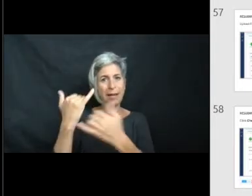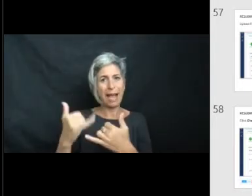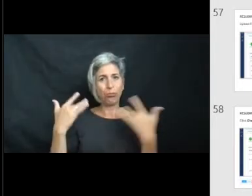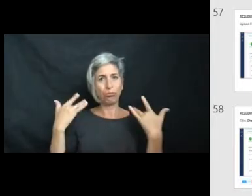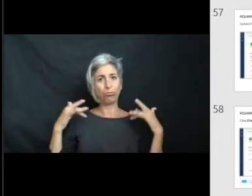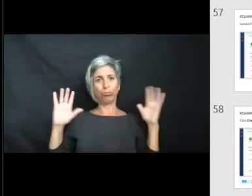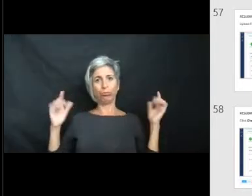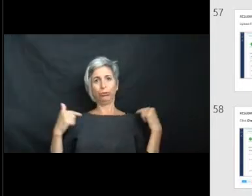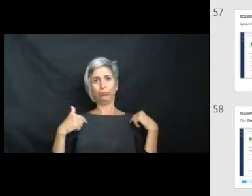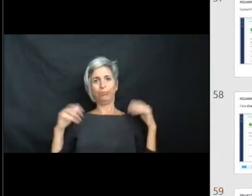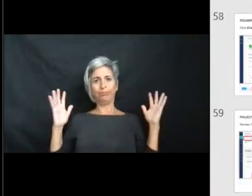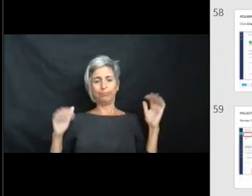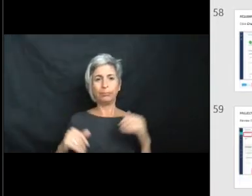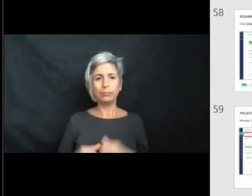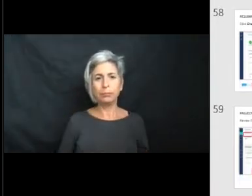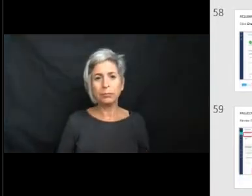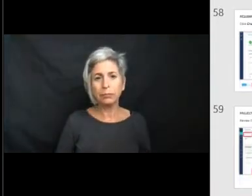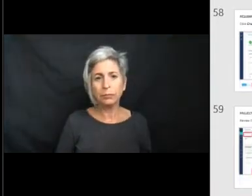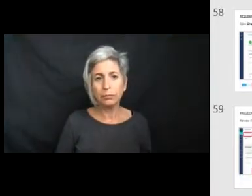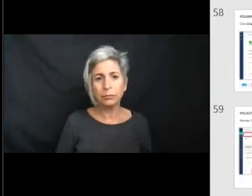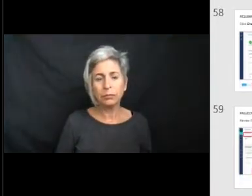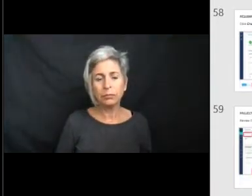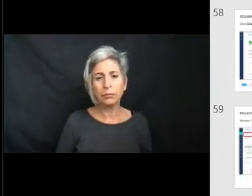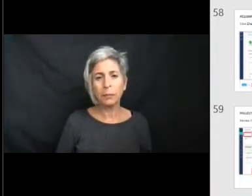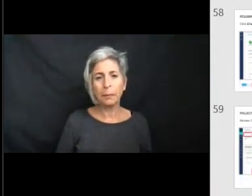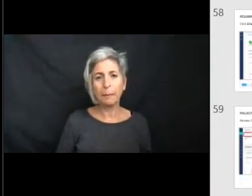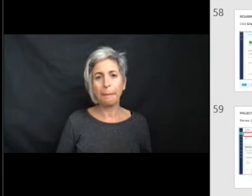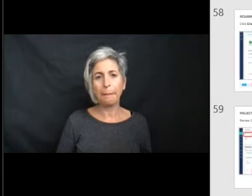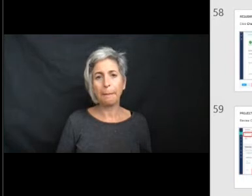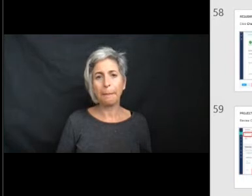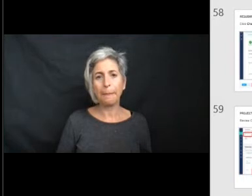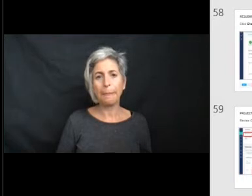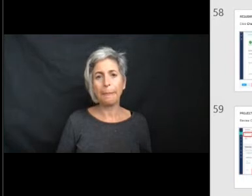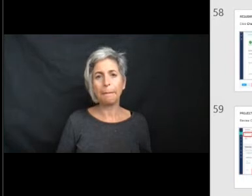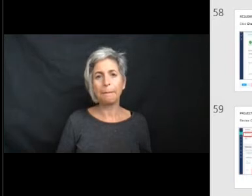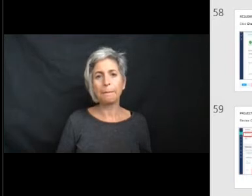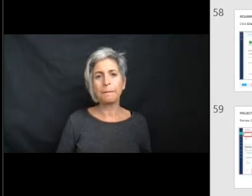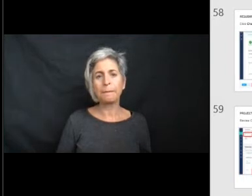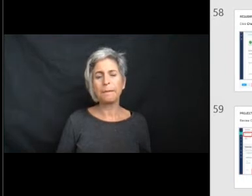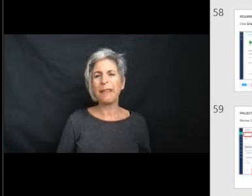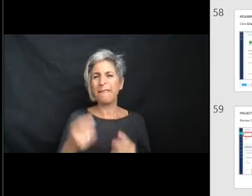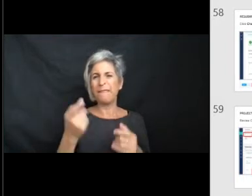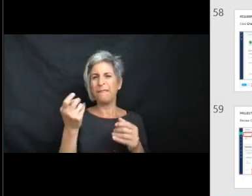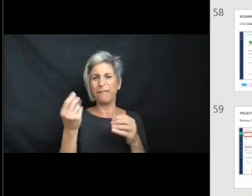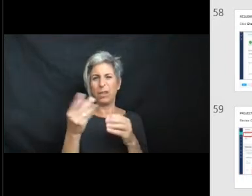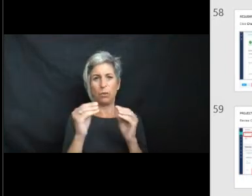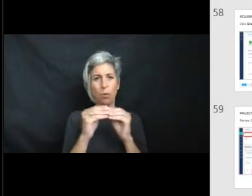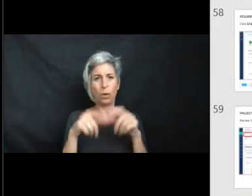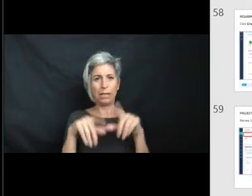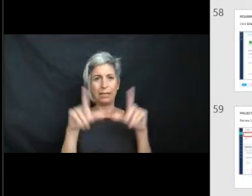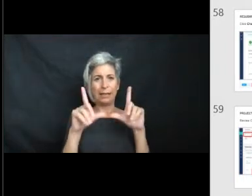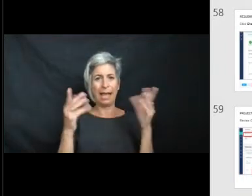We'll pause for questions and definitely talk about this if you want to. I'll just finish a few more slides I have here.